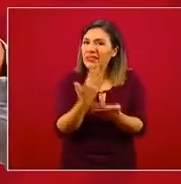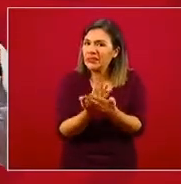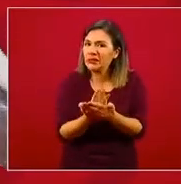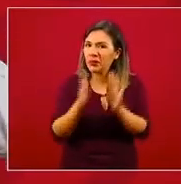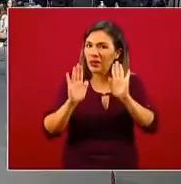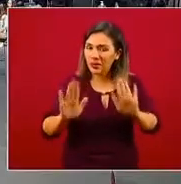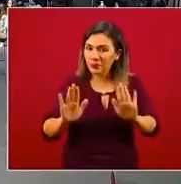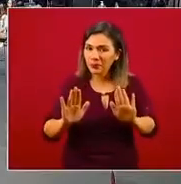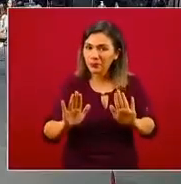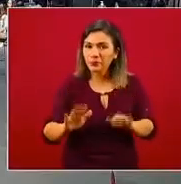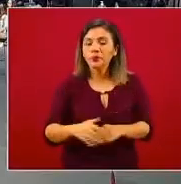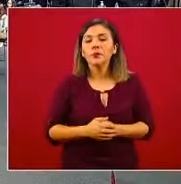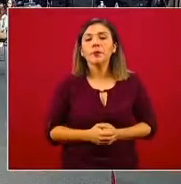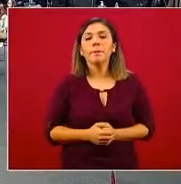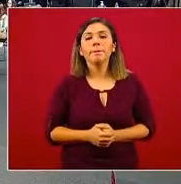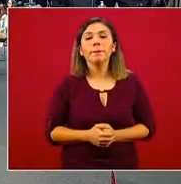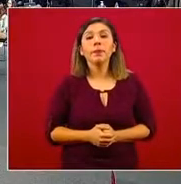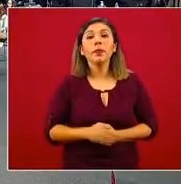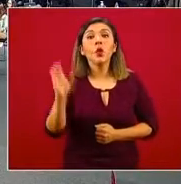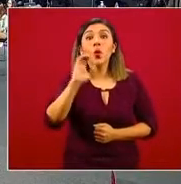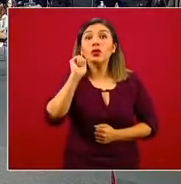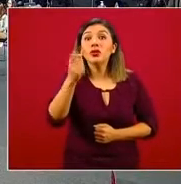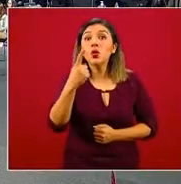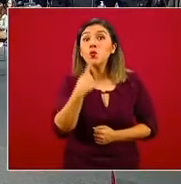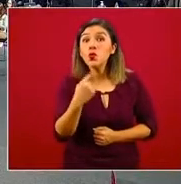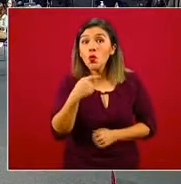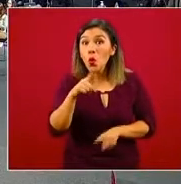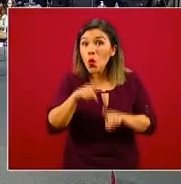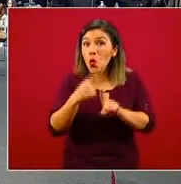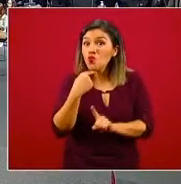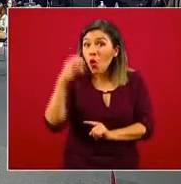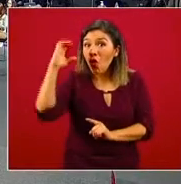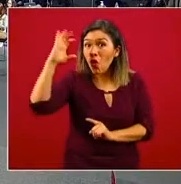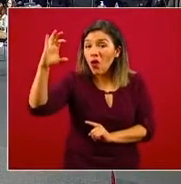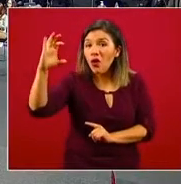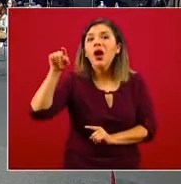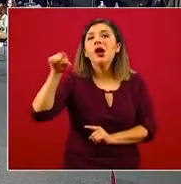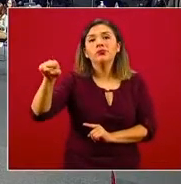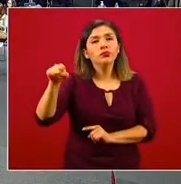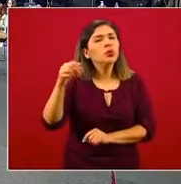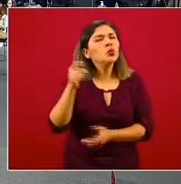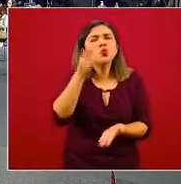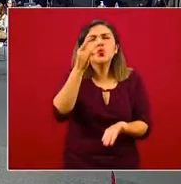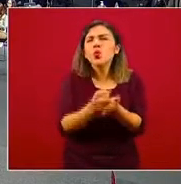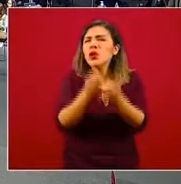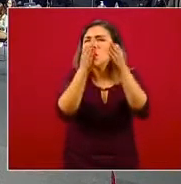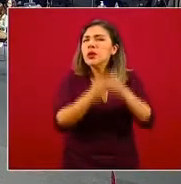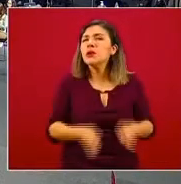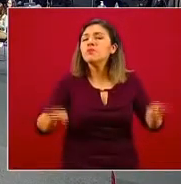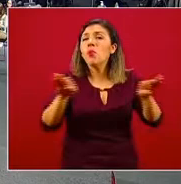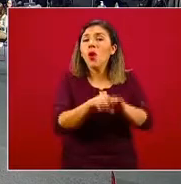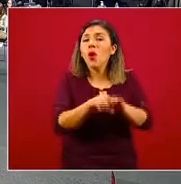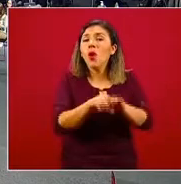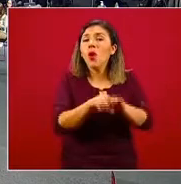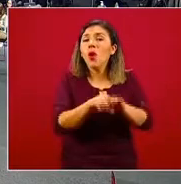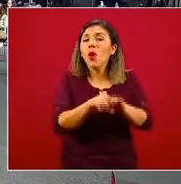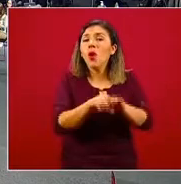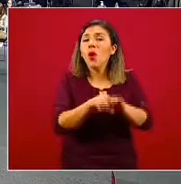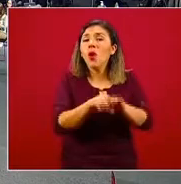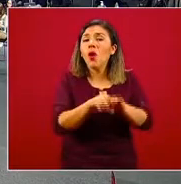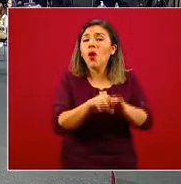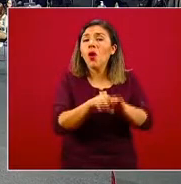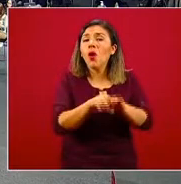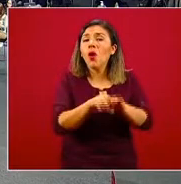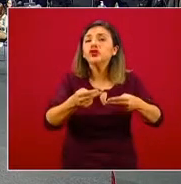to saturate hospitals, amongst other parameters. So when the stoplight is in red, only essential